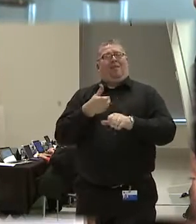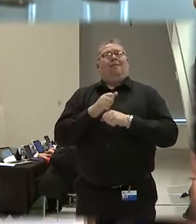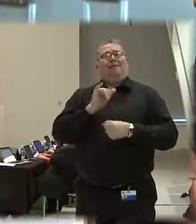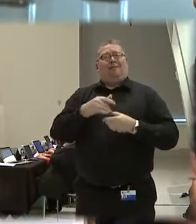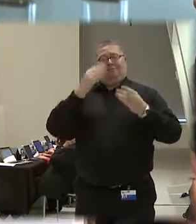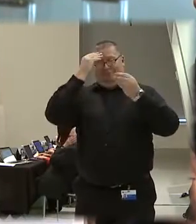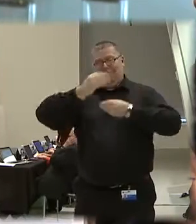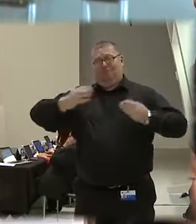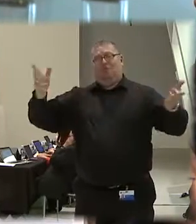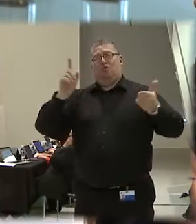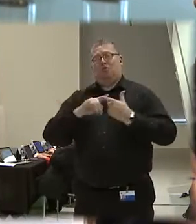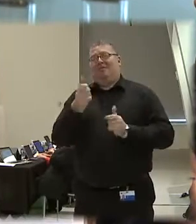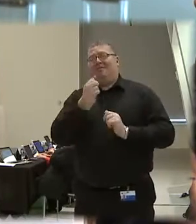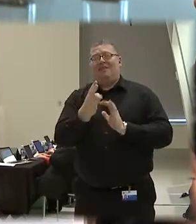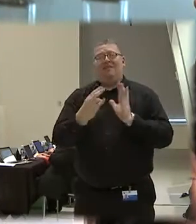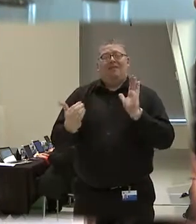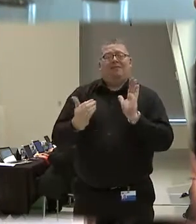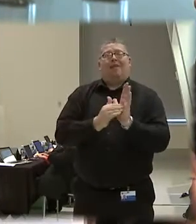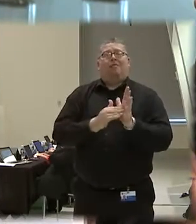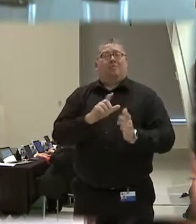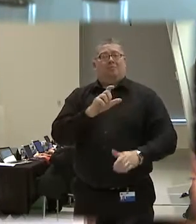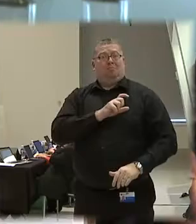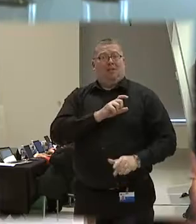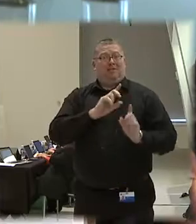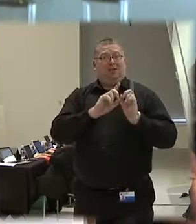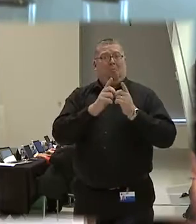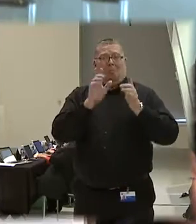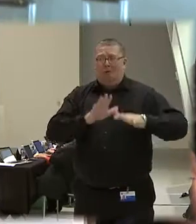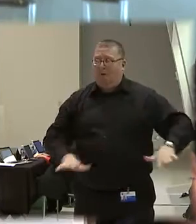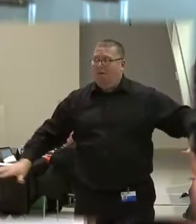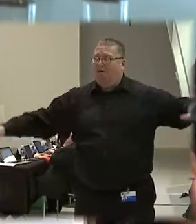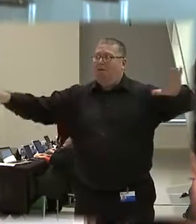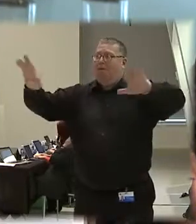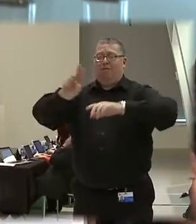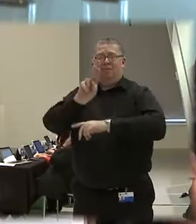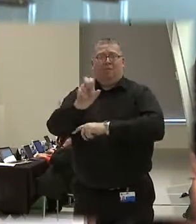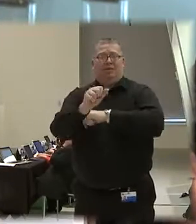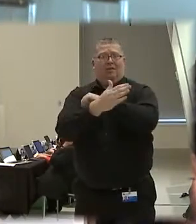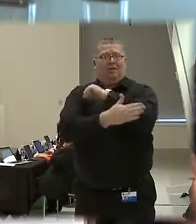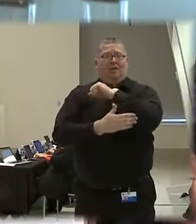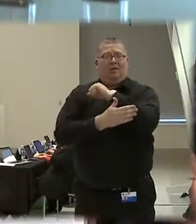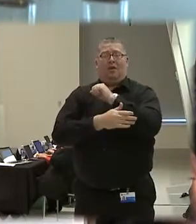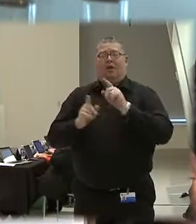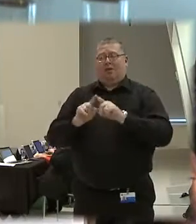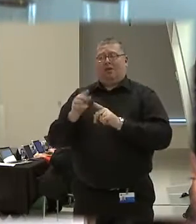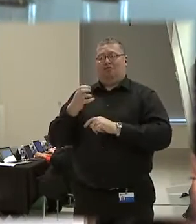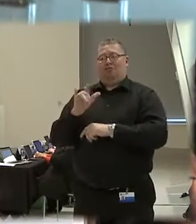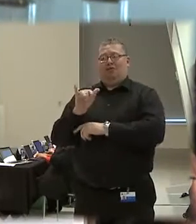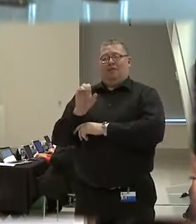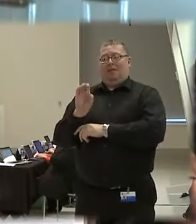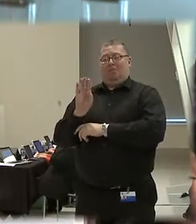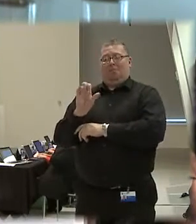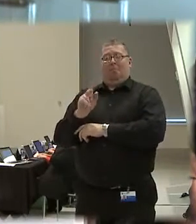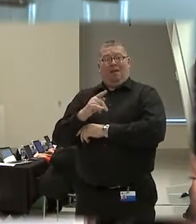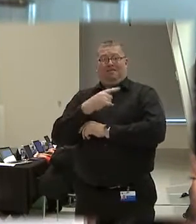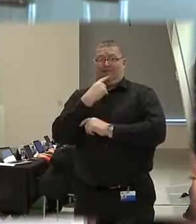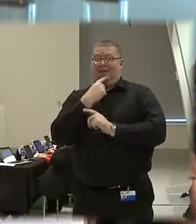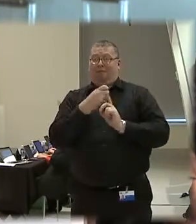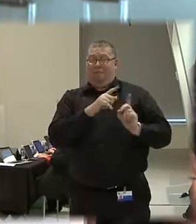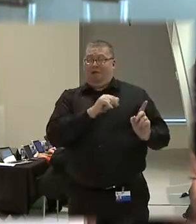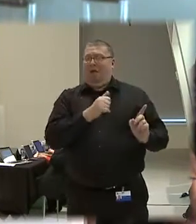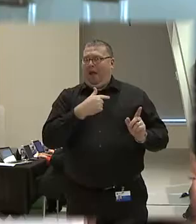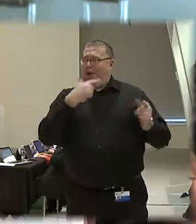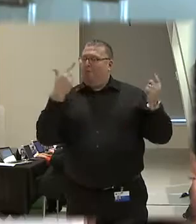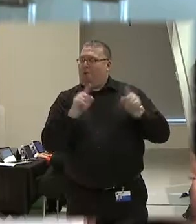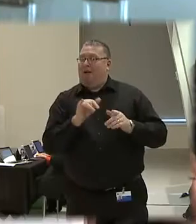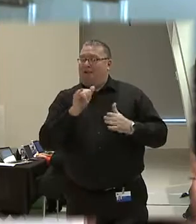the 17,000 police departments in the country? And like Charlie Beck was saying, and I agree with him,